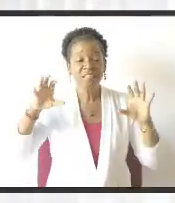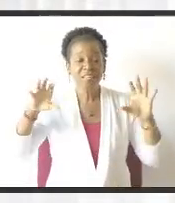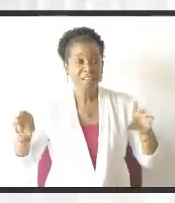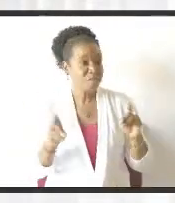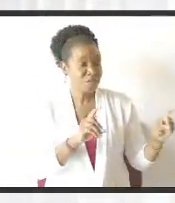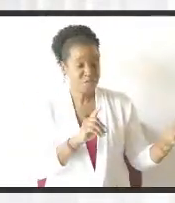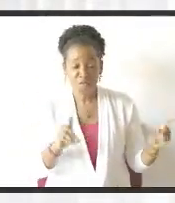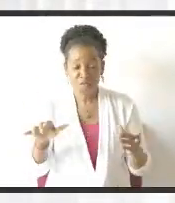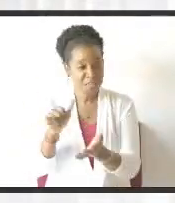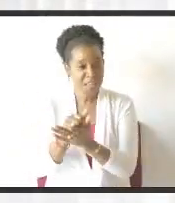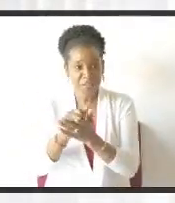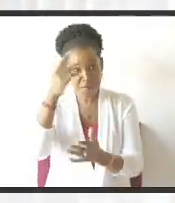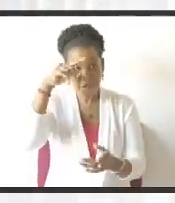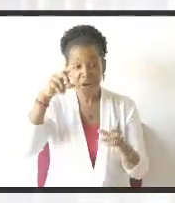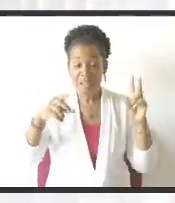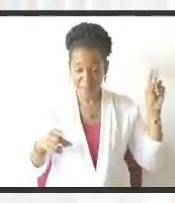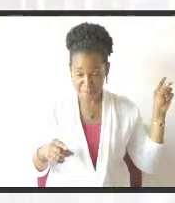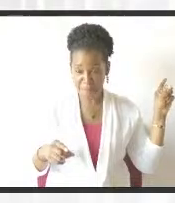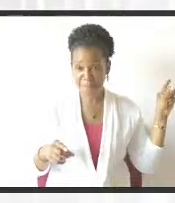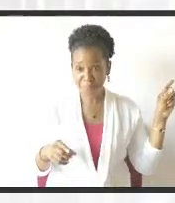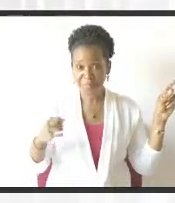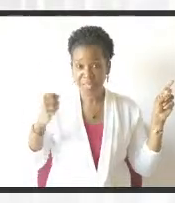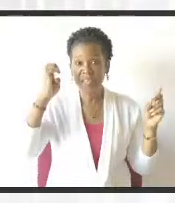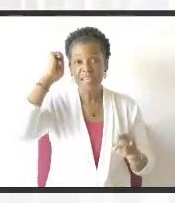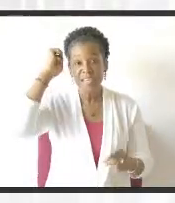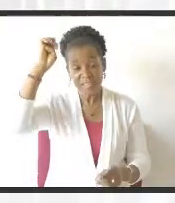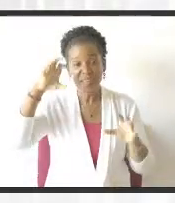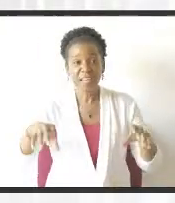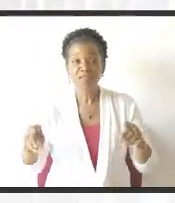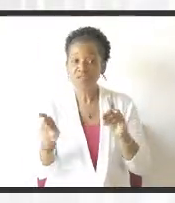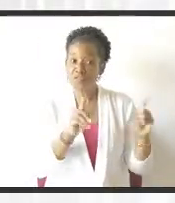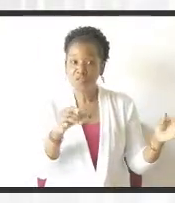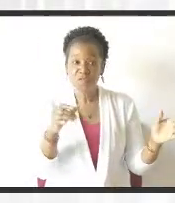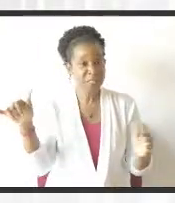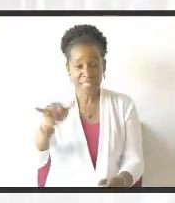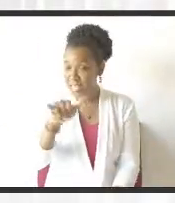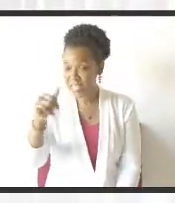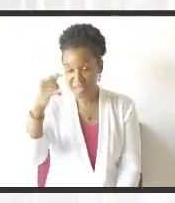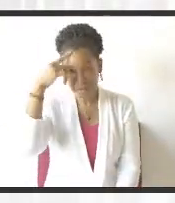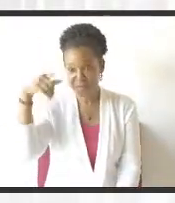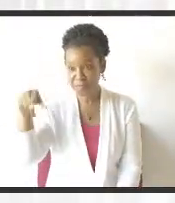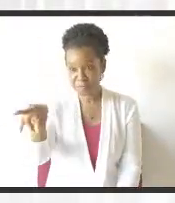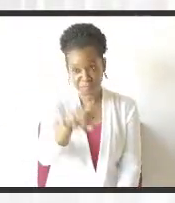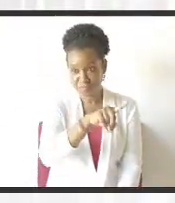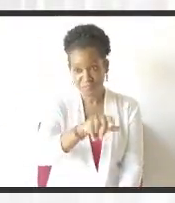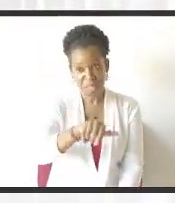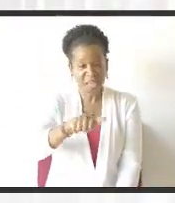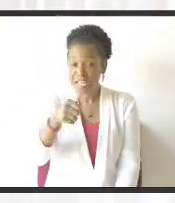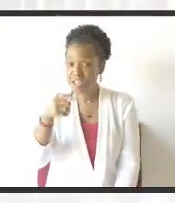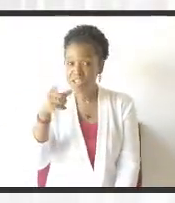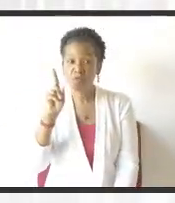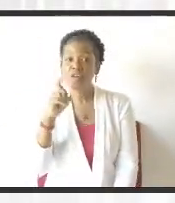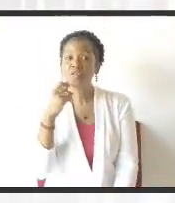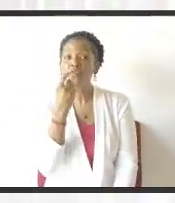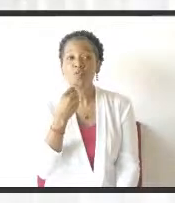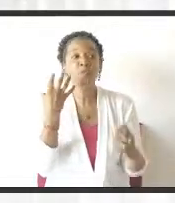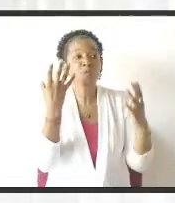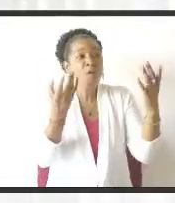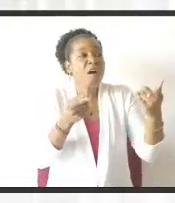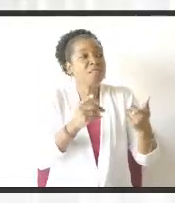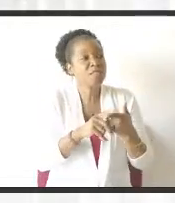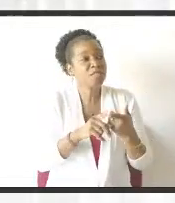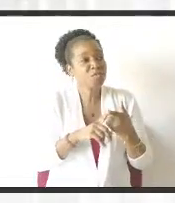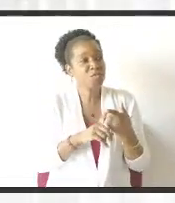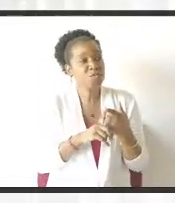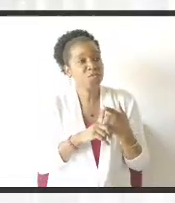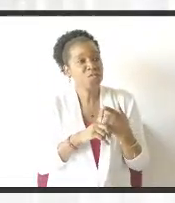Him, to them gave He what? Power or authority to become the sons of God, even to them that believe on His